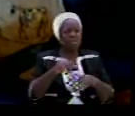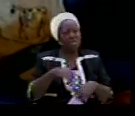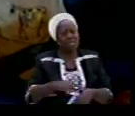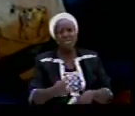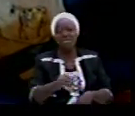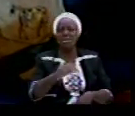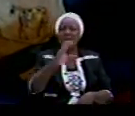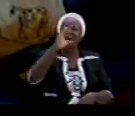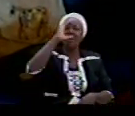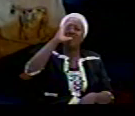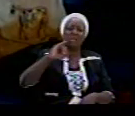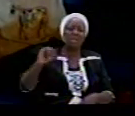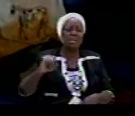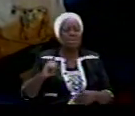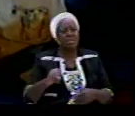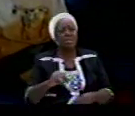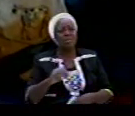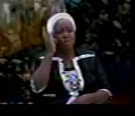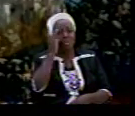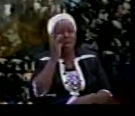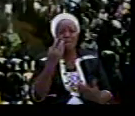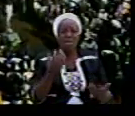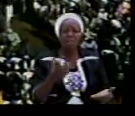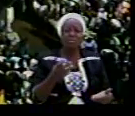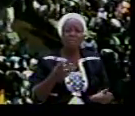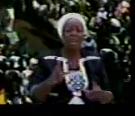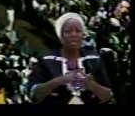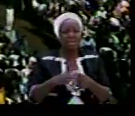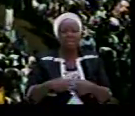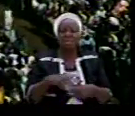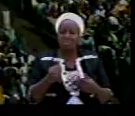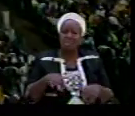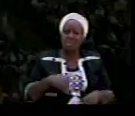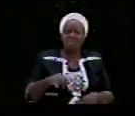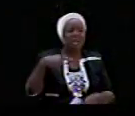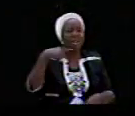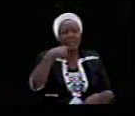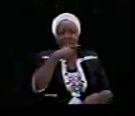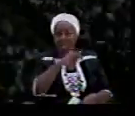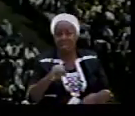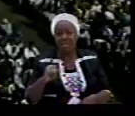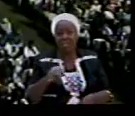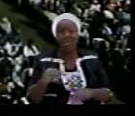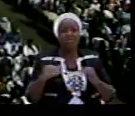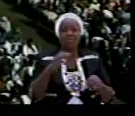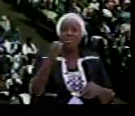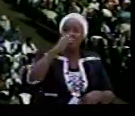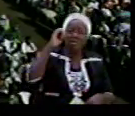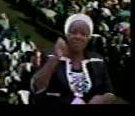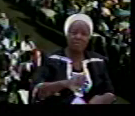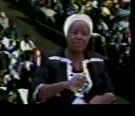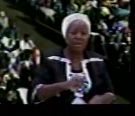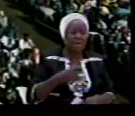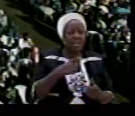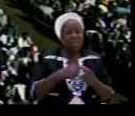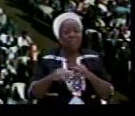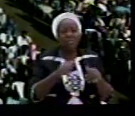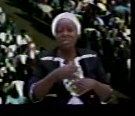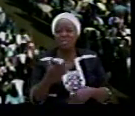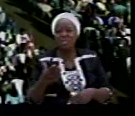lying, still misbehaving, and doing things contrary to the word of